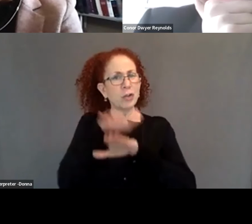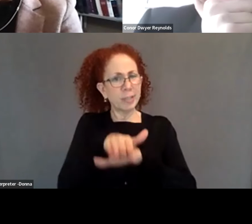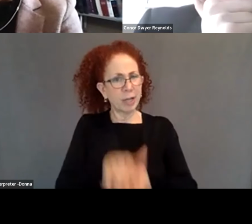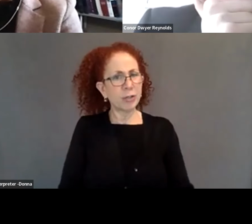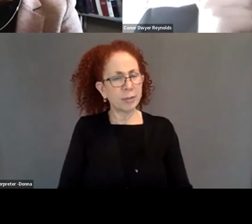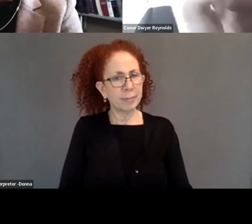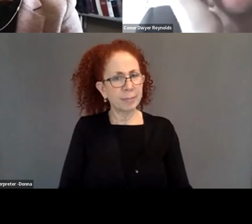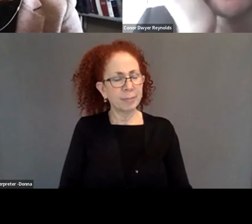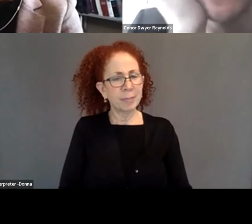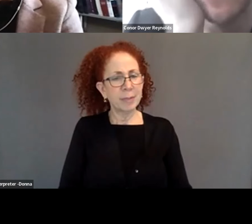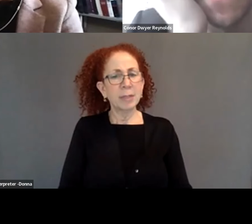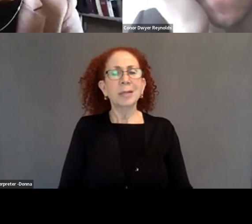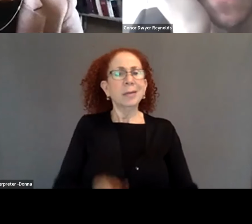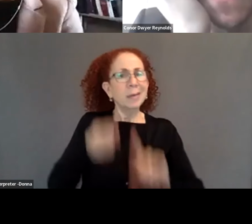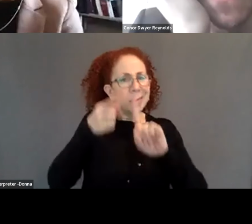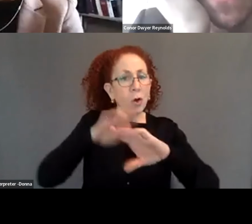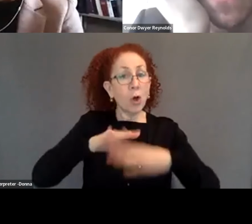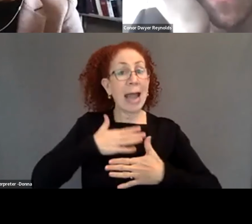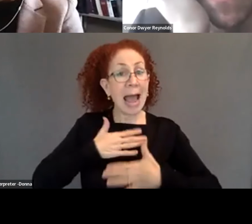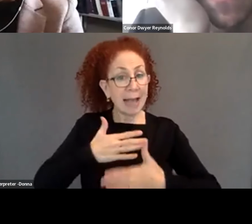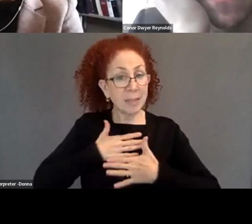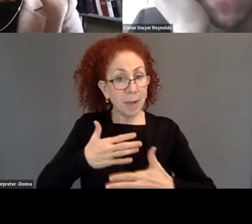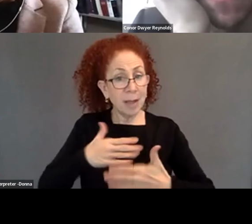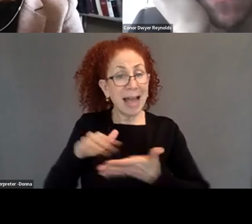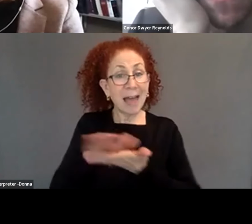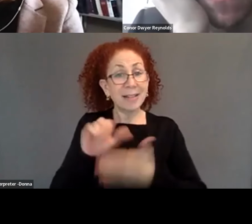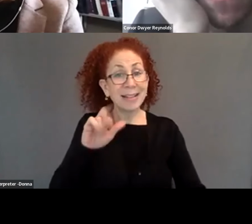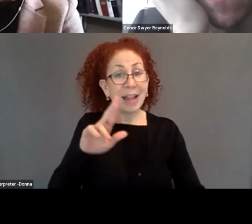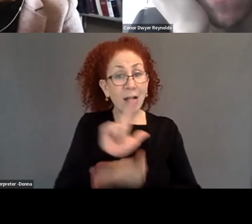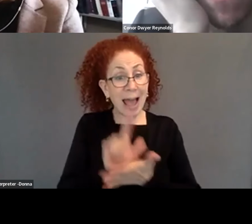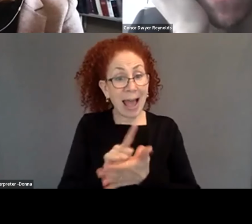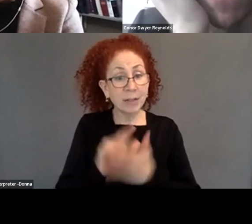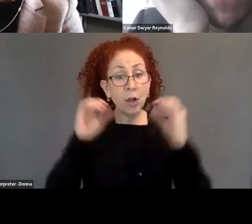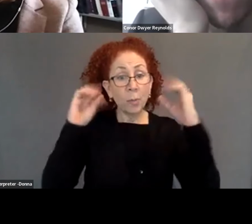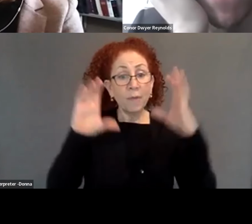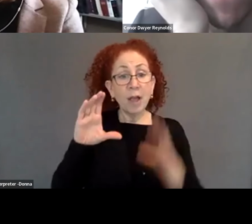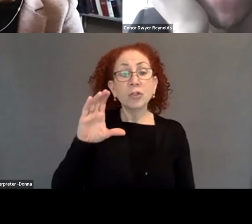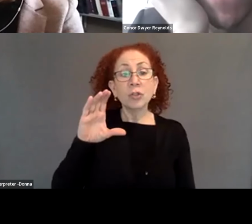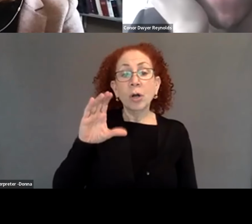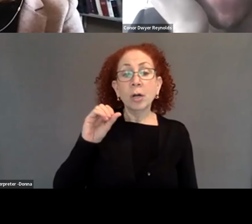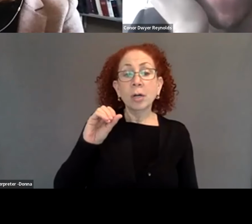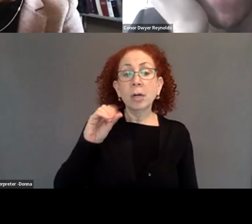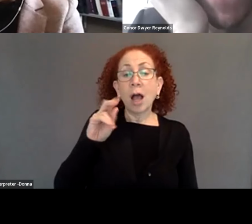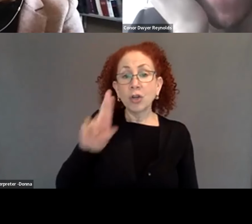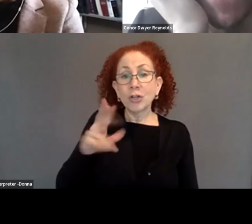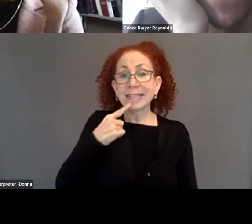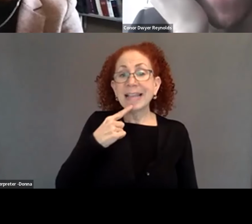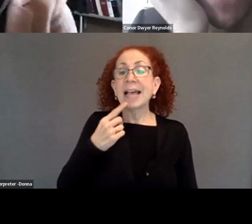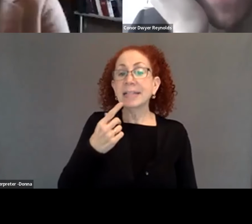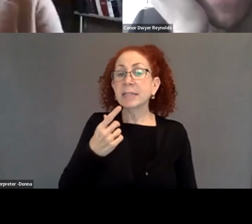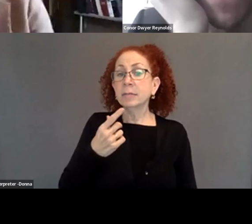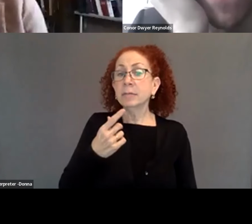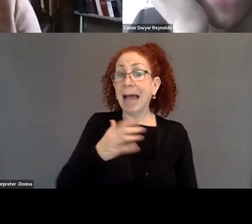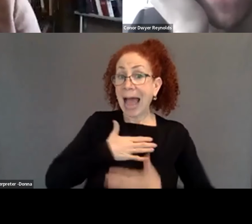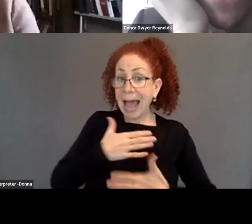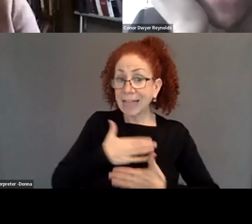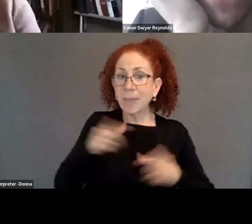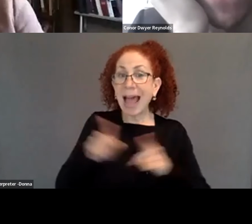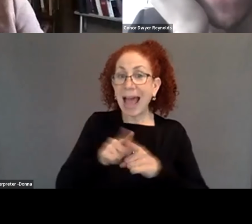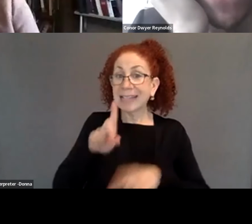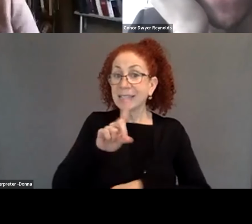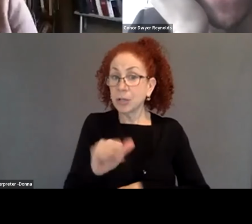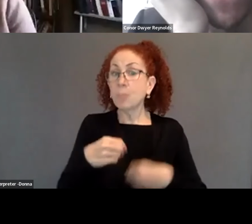Focusing specifically on asthma and the Clean Air Act, Professor Conor argues that asthma-related disability could provide an